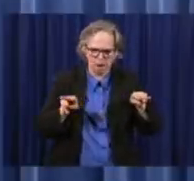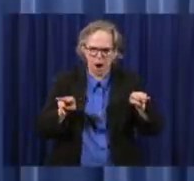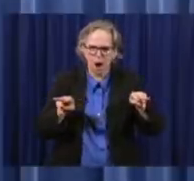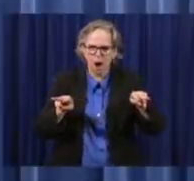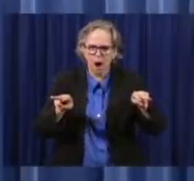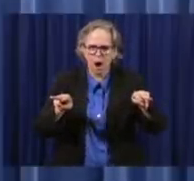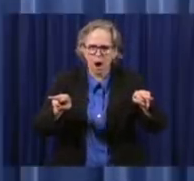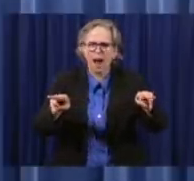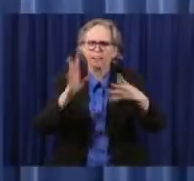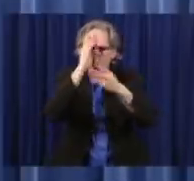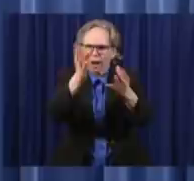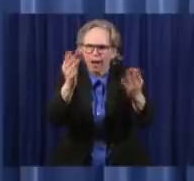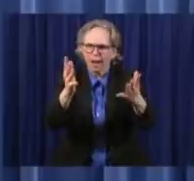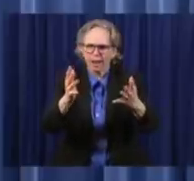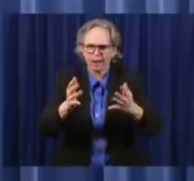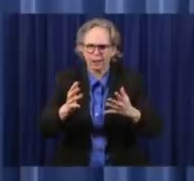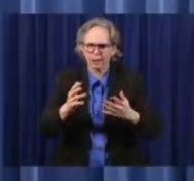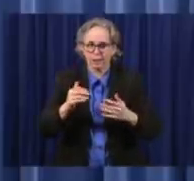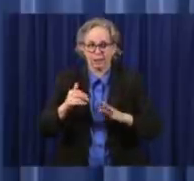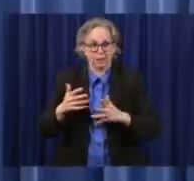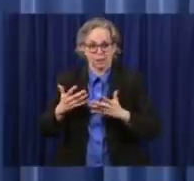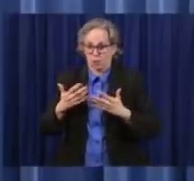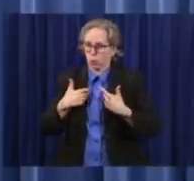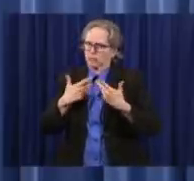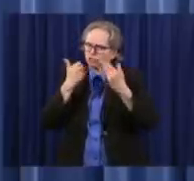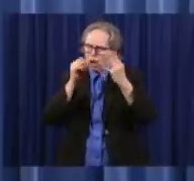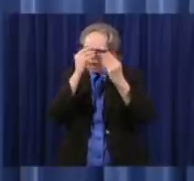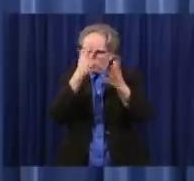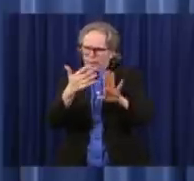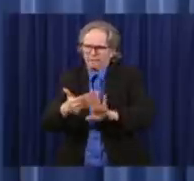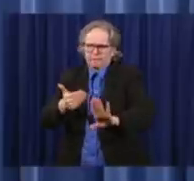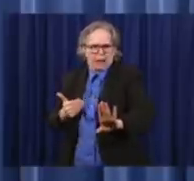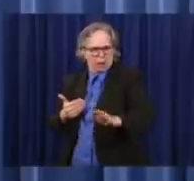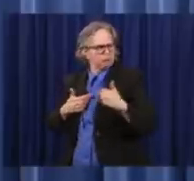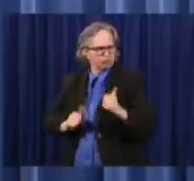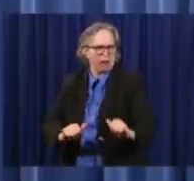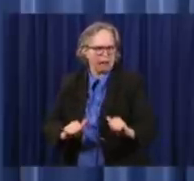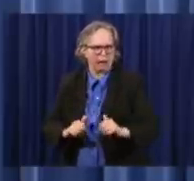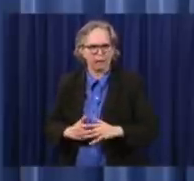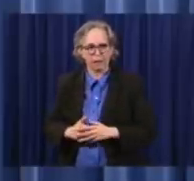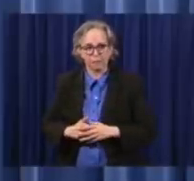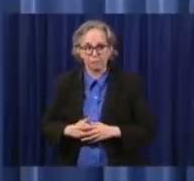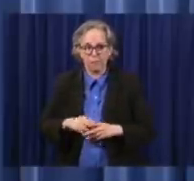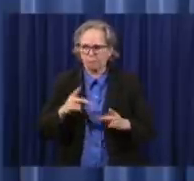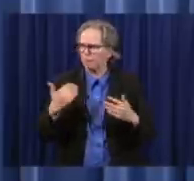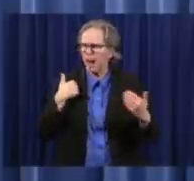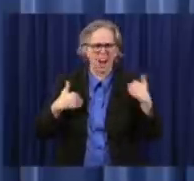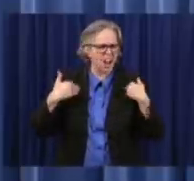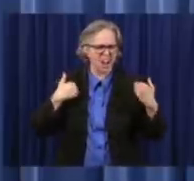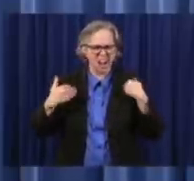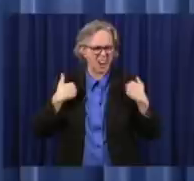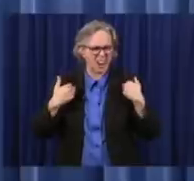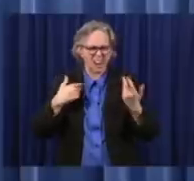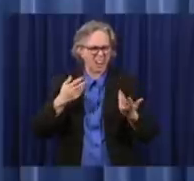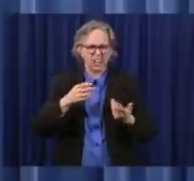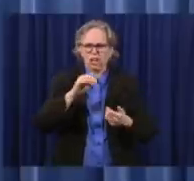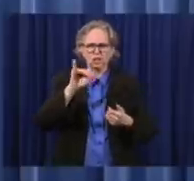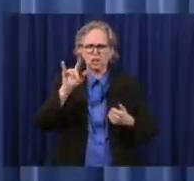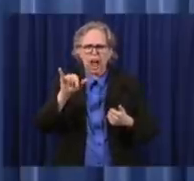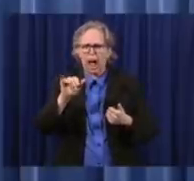people. You know, some people have talked about, you know, July, August activities, and it's just, we just don't know